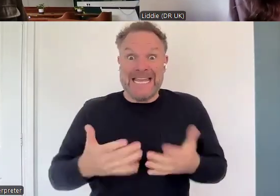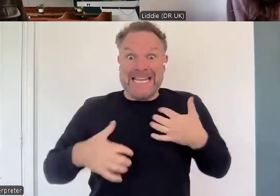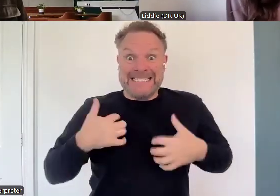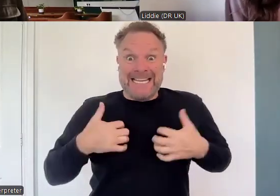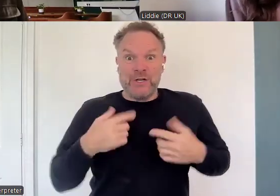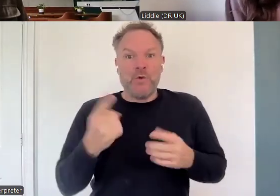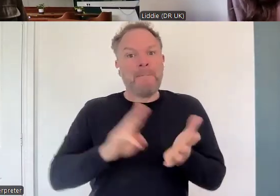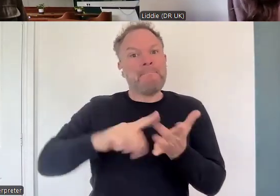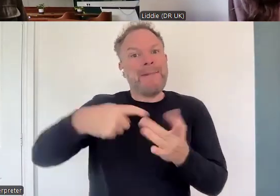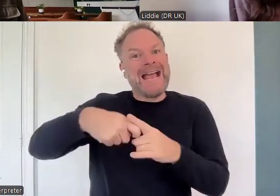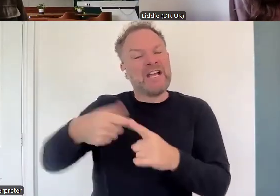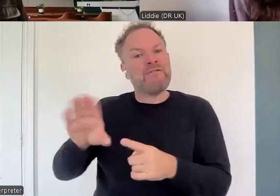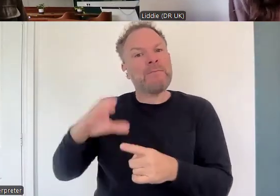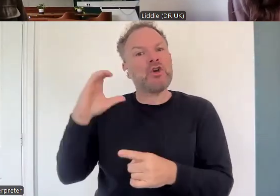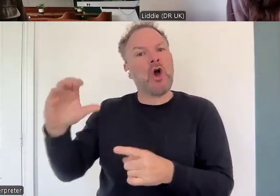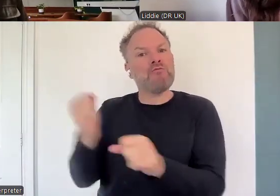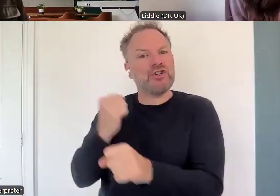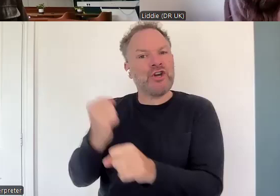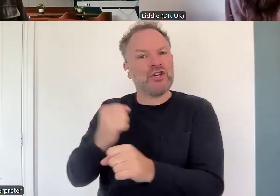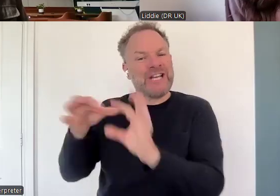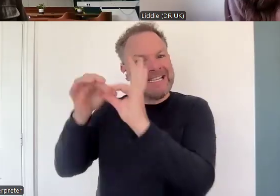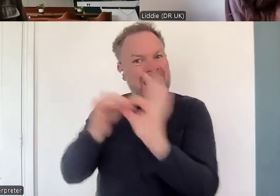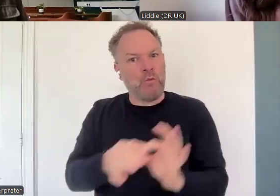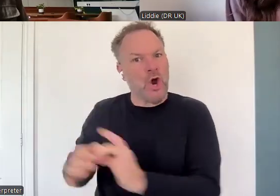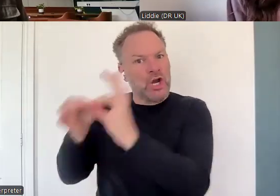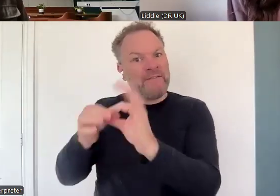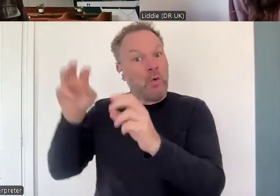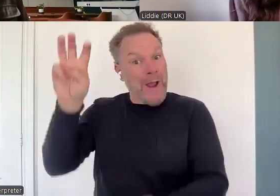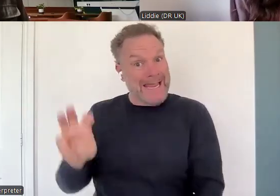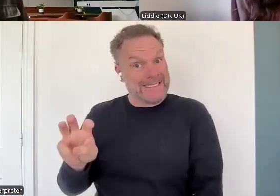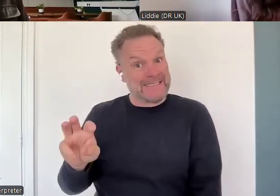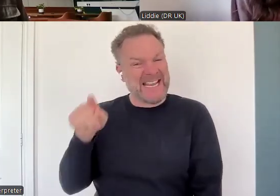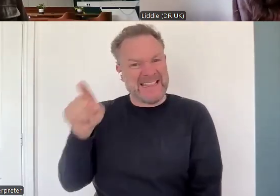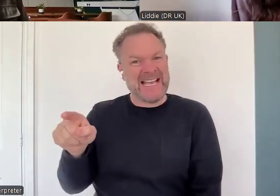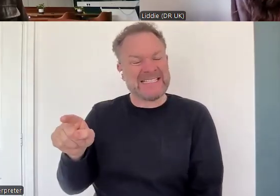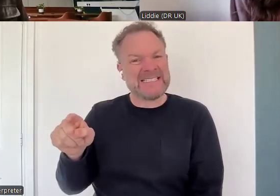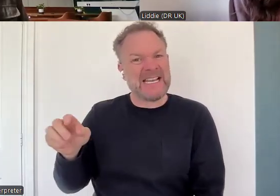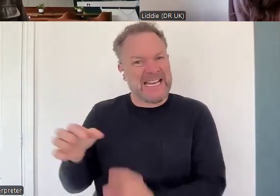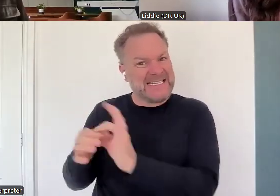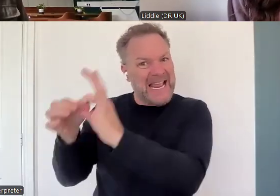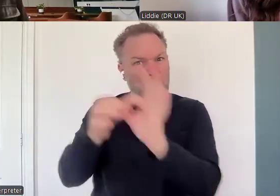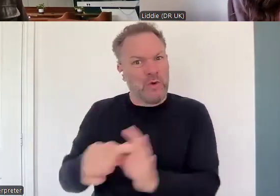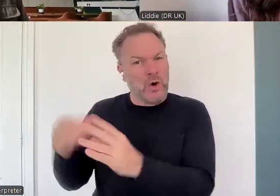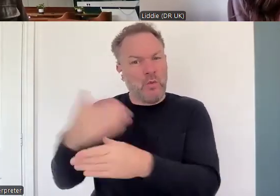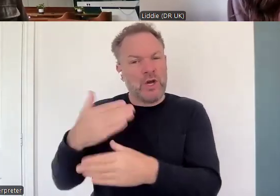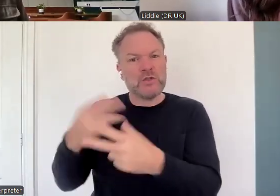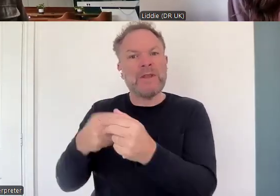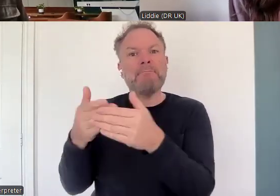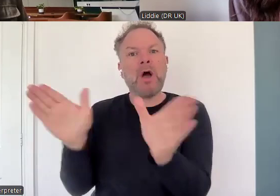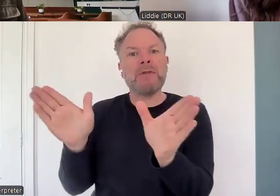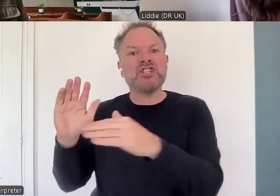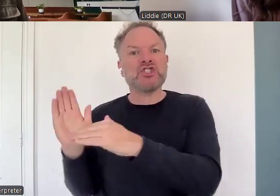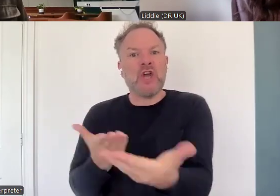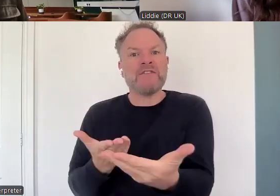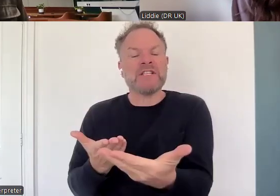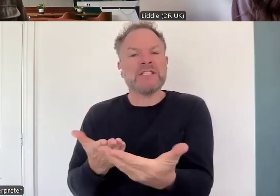by Mike from the Co-Production Network for Wales. And the network works across sectors with public services that really support